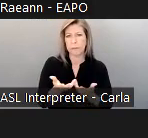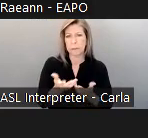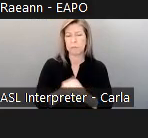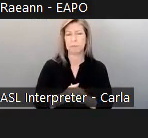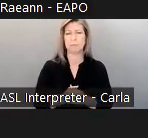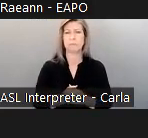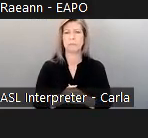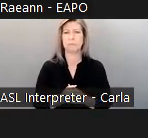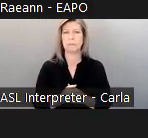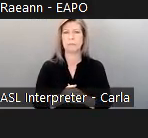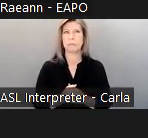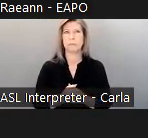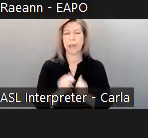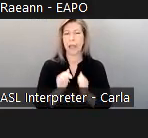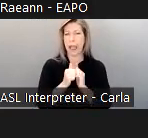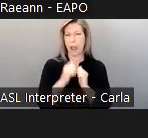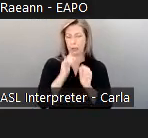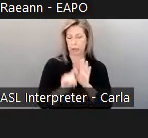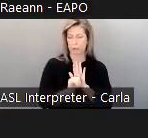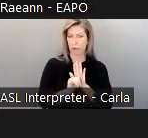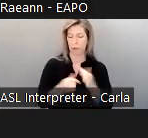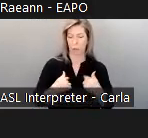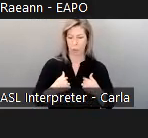How will you know that?